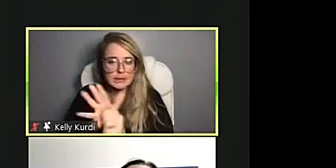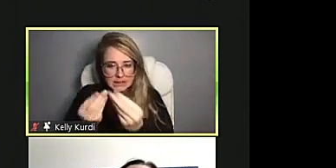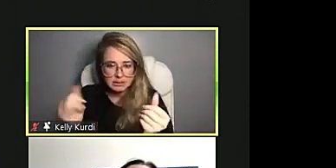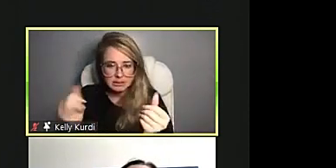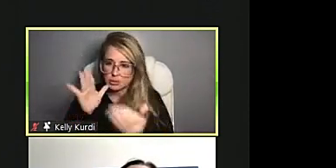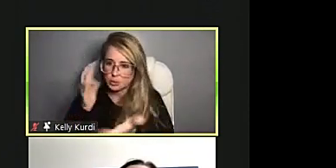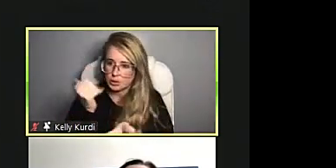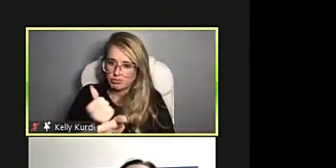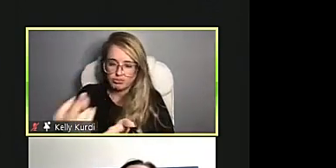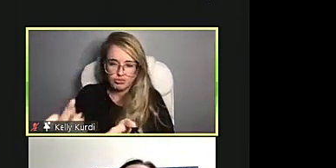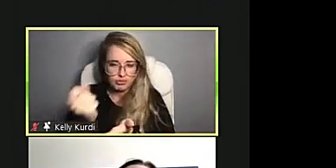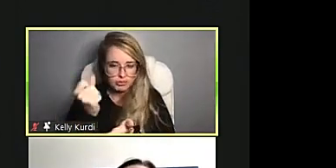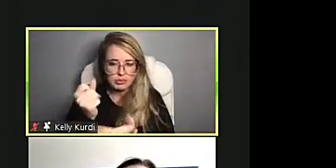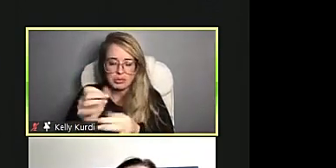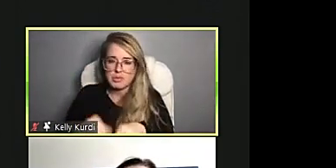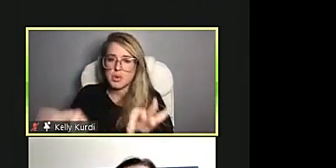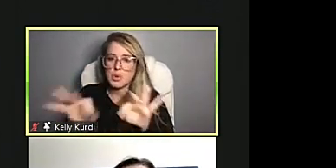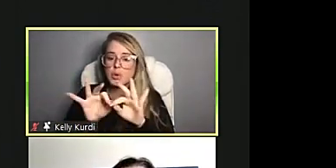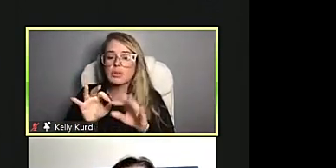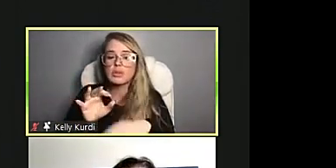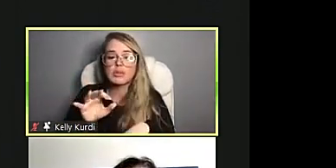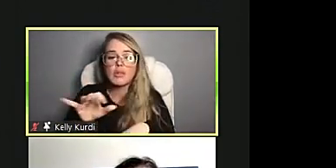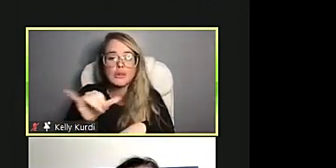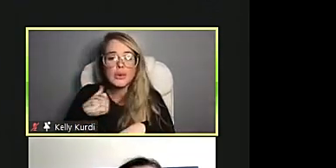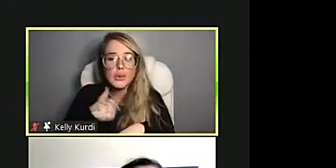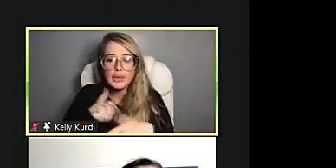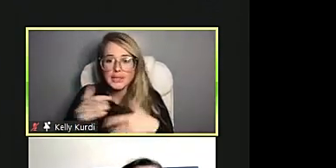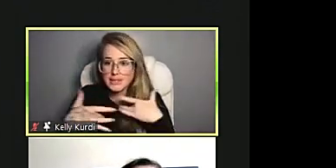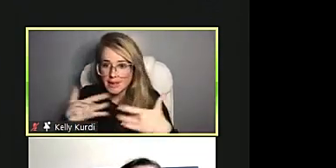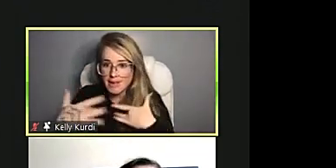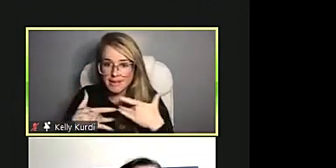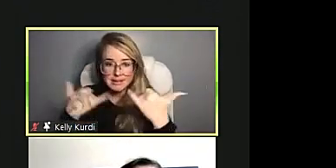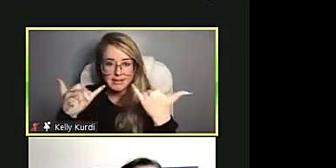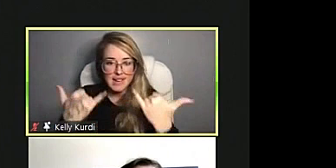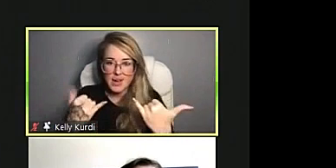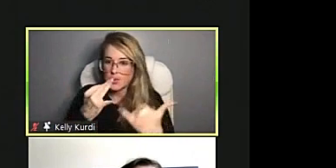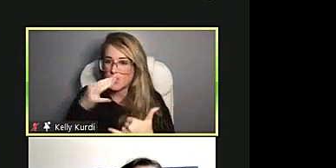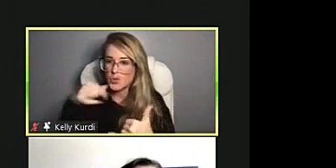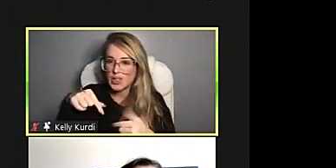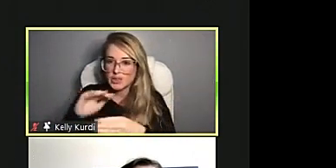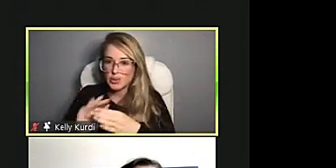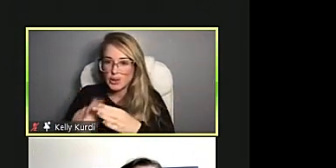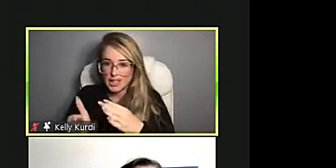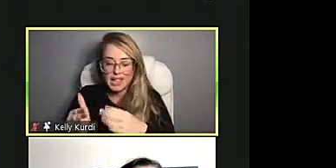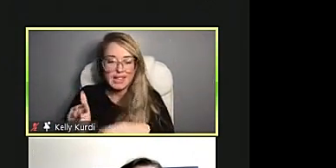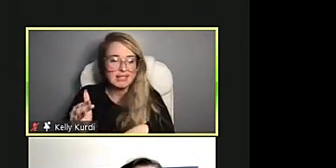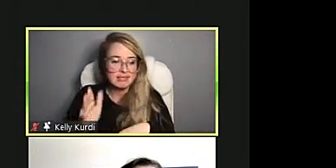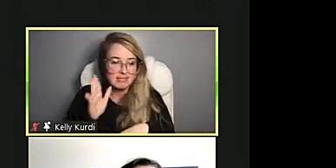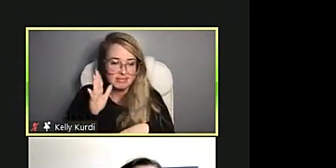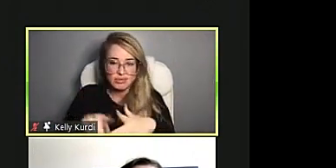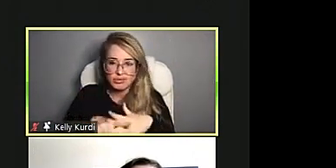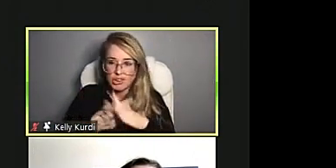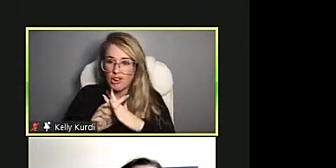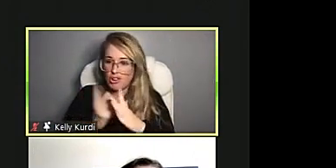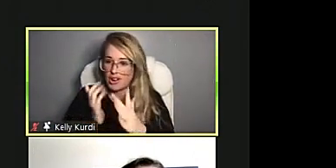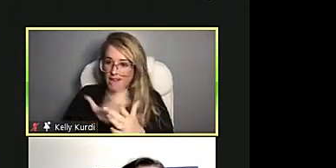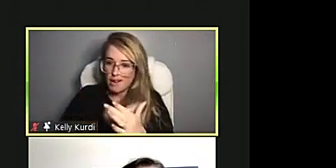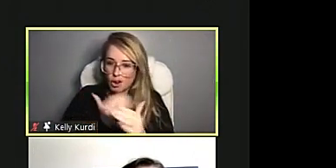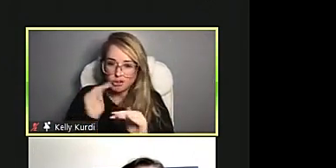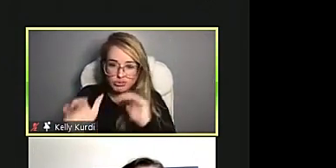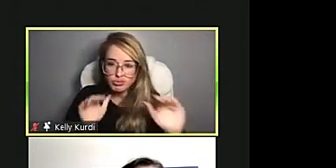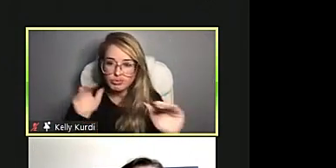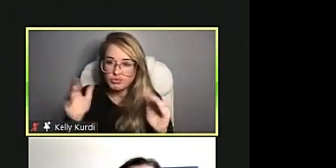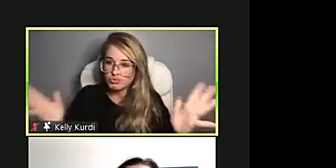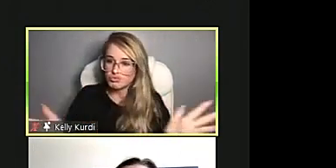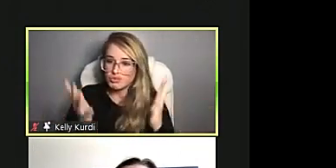of disease. And of course, we're excited that this weekend we're really starting our campaign for